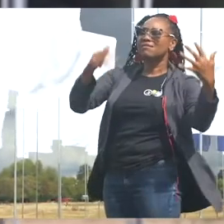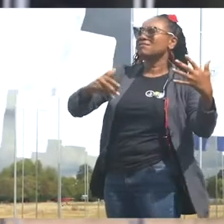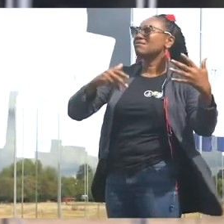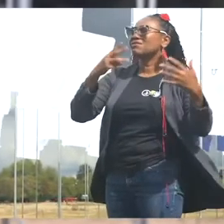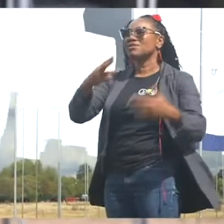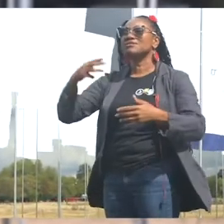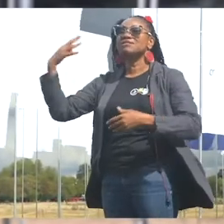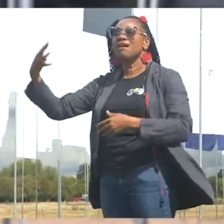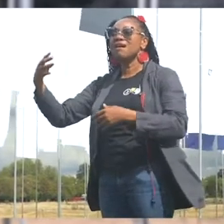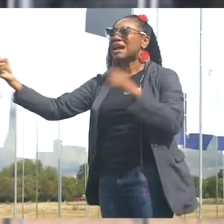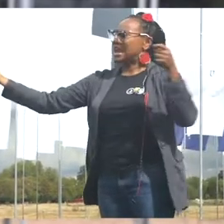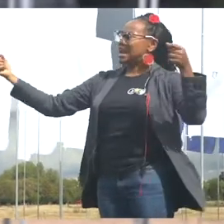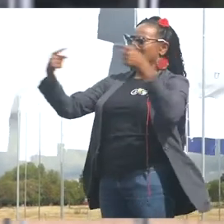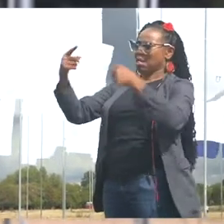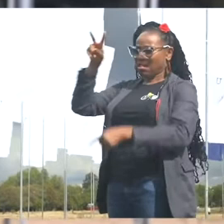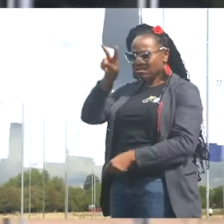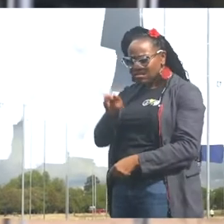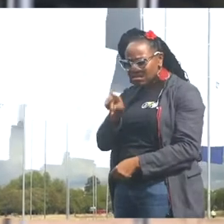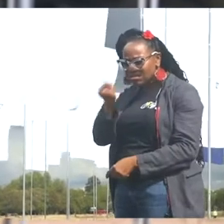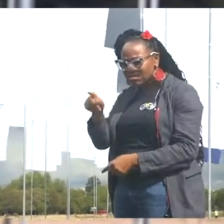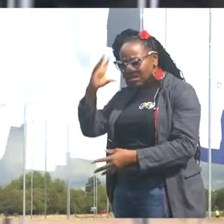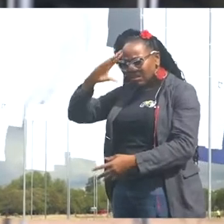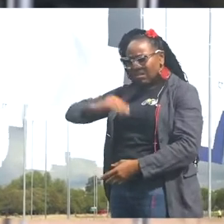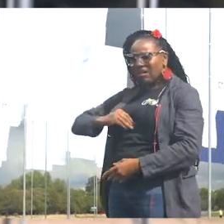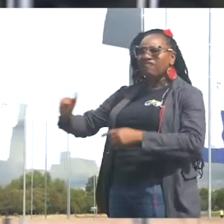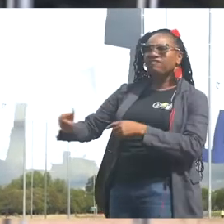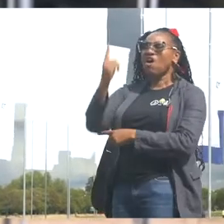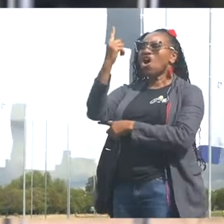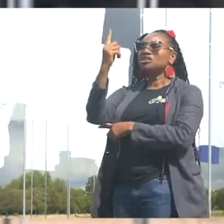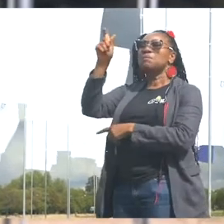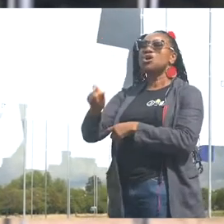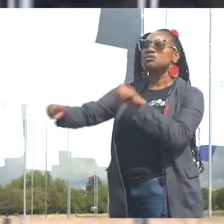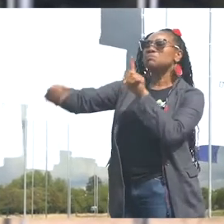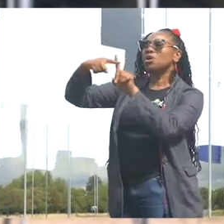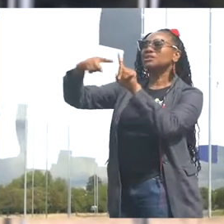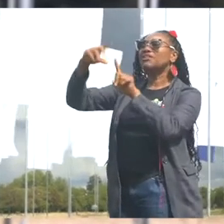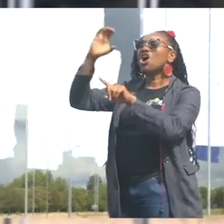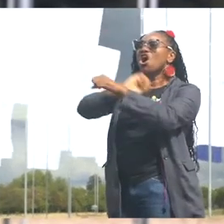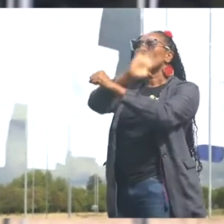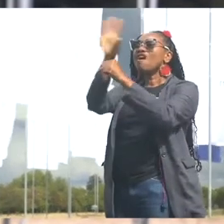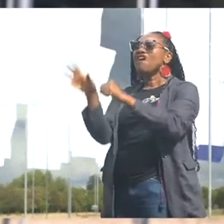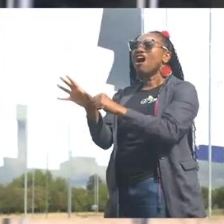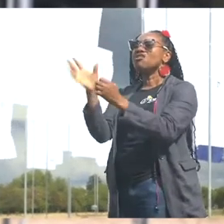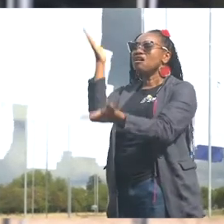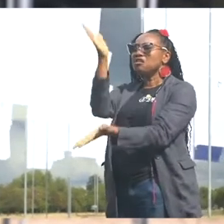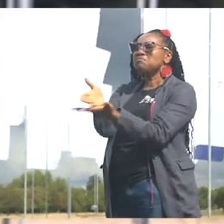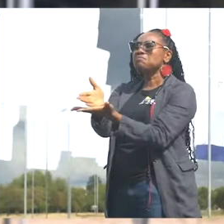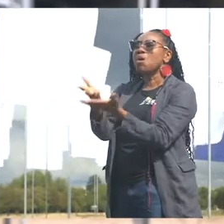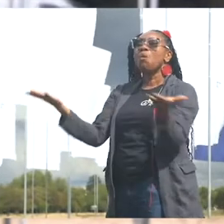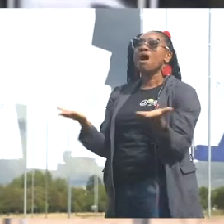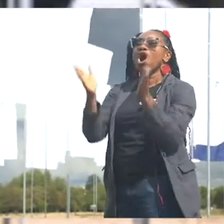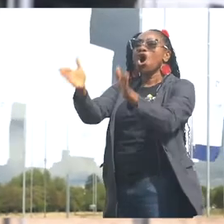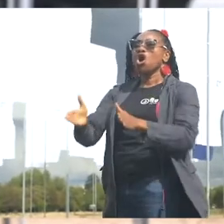9:39. An email arrived to tell me that our first positive COVID case had been confirmed in the hospital that stands behind